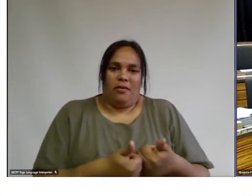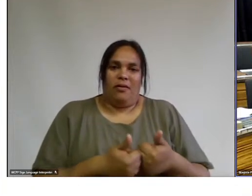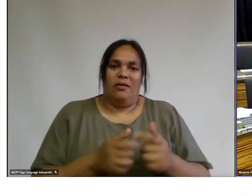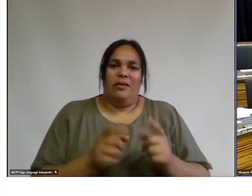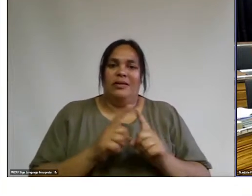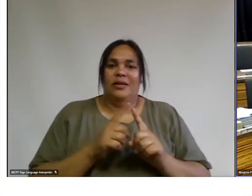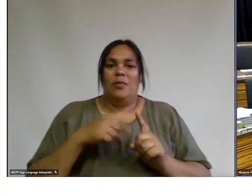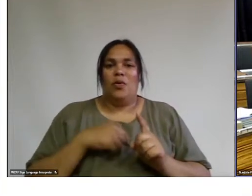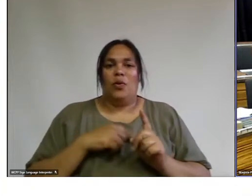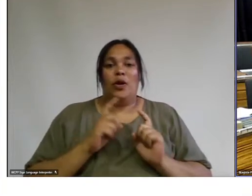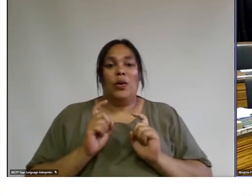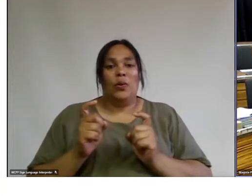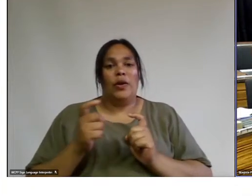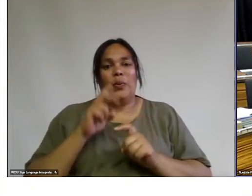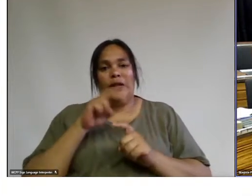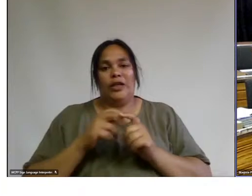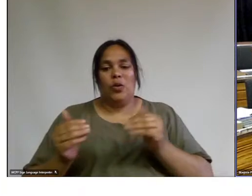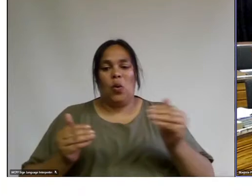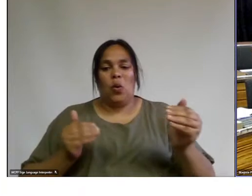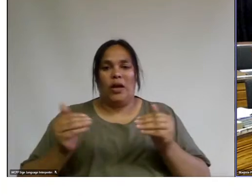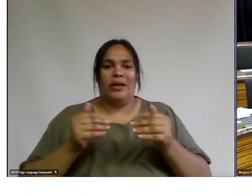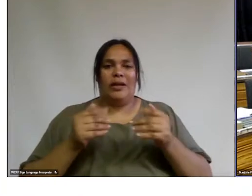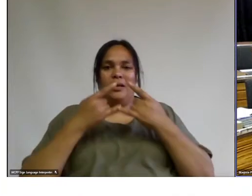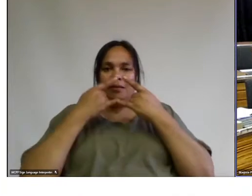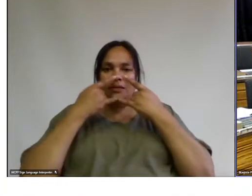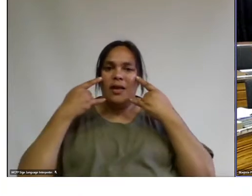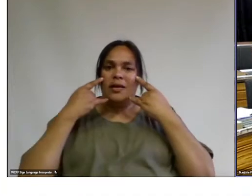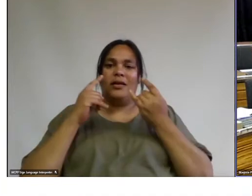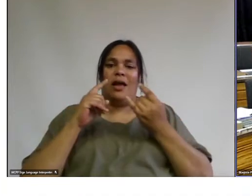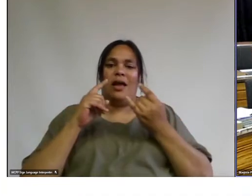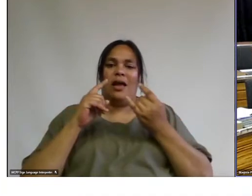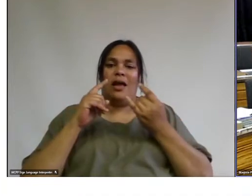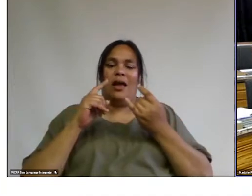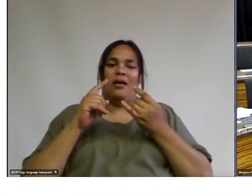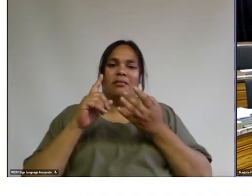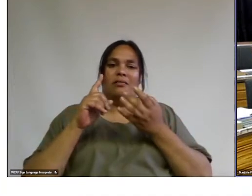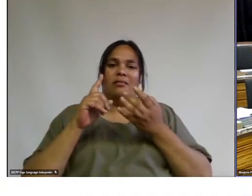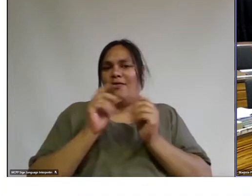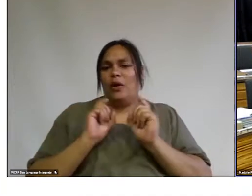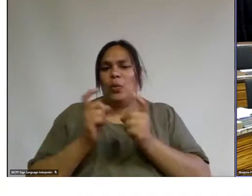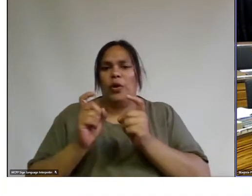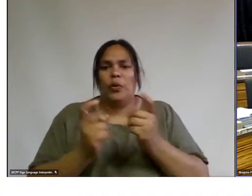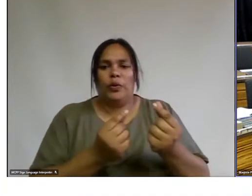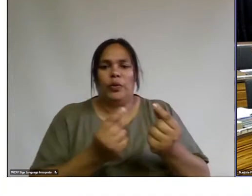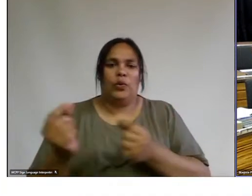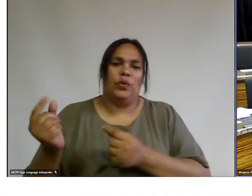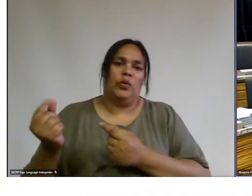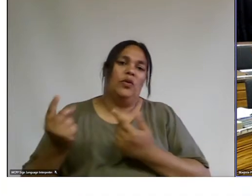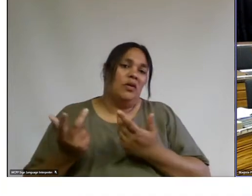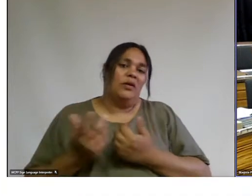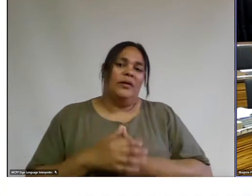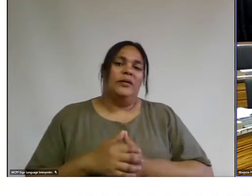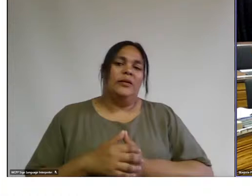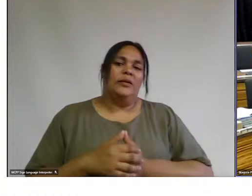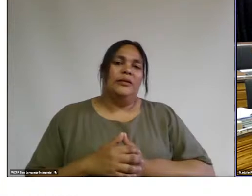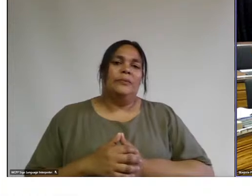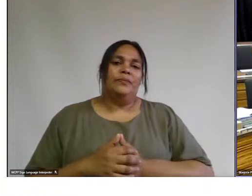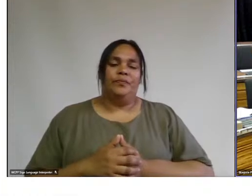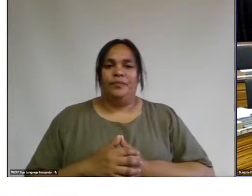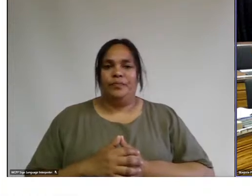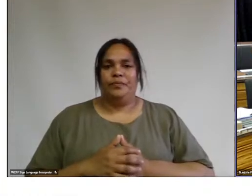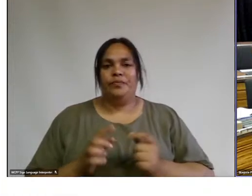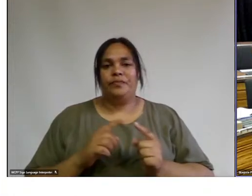very quickly we had to organize sanitizer, masks, and all the other things that went with COVID-19. I think it is